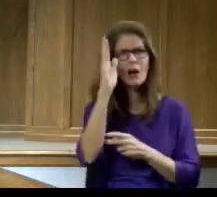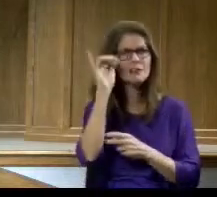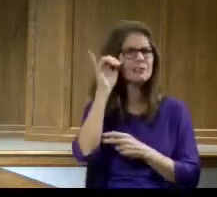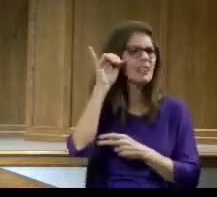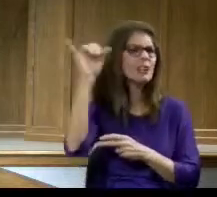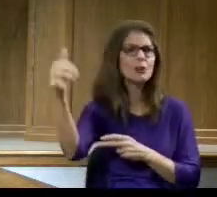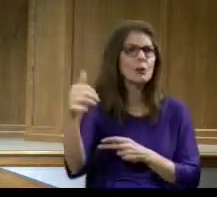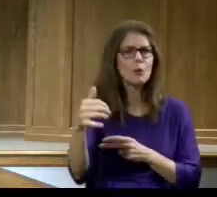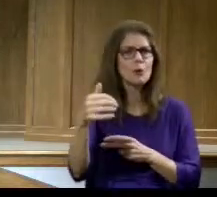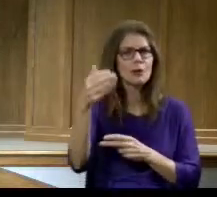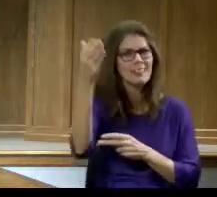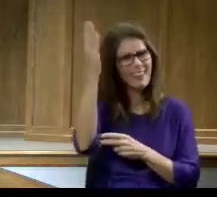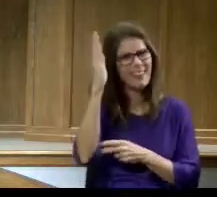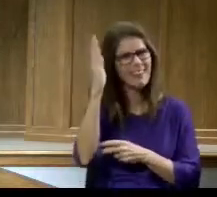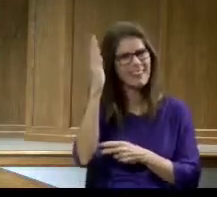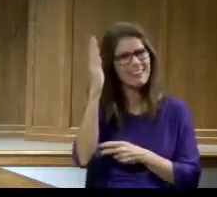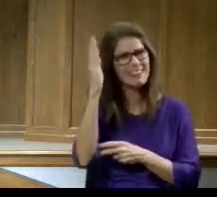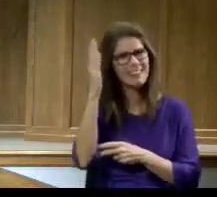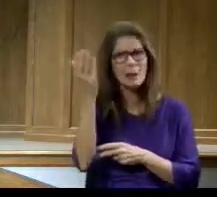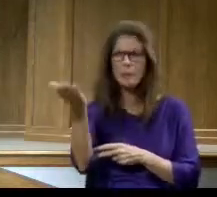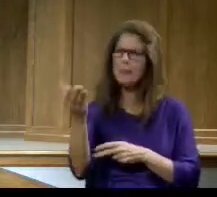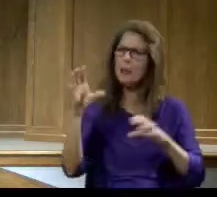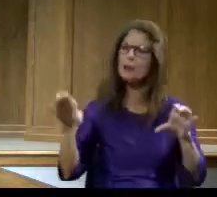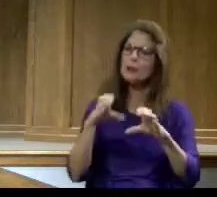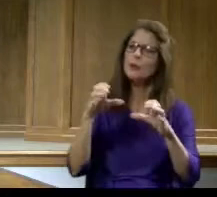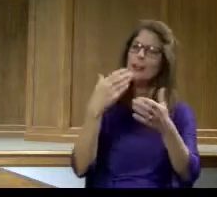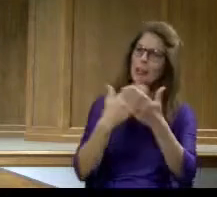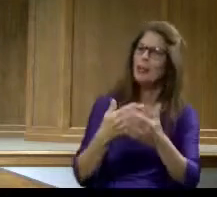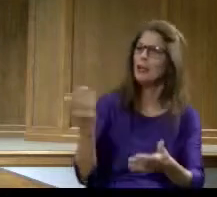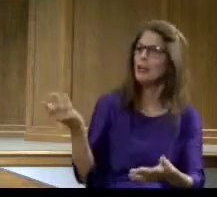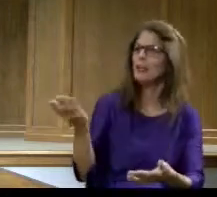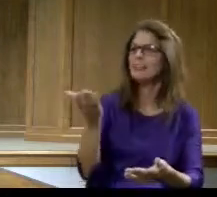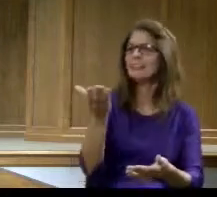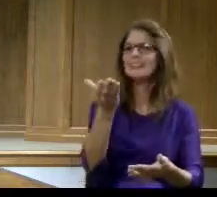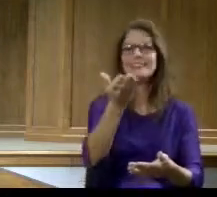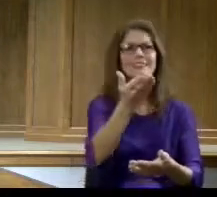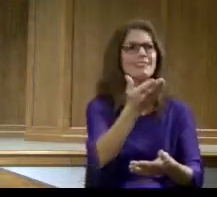just seem to be doing so well. You ever wonder that?